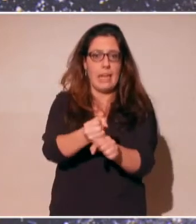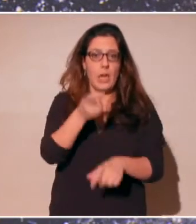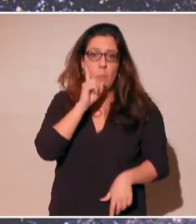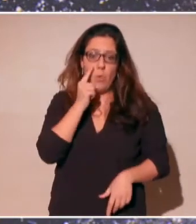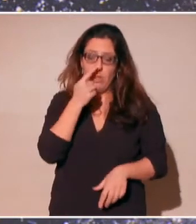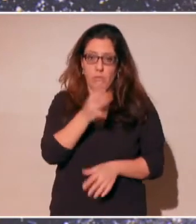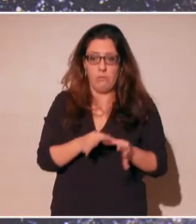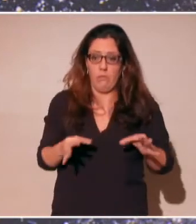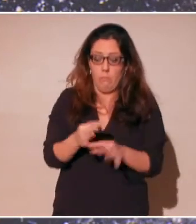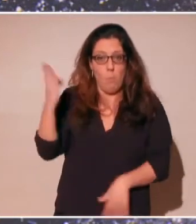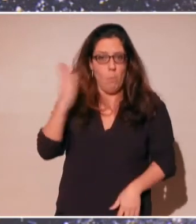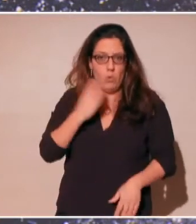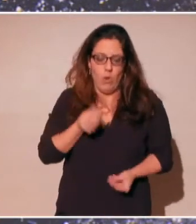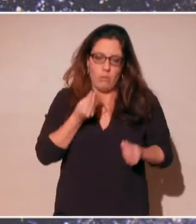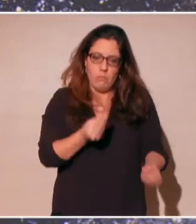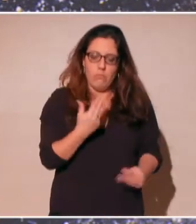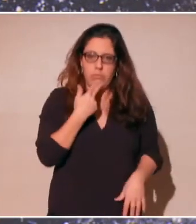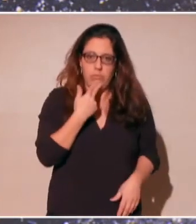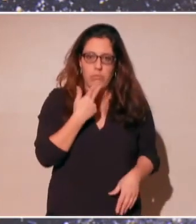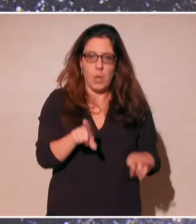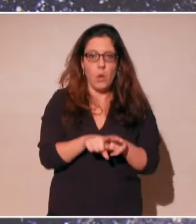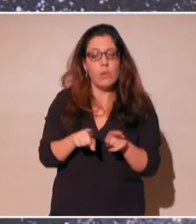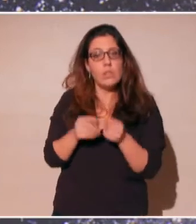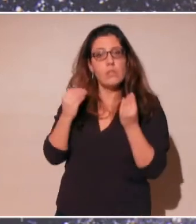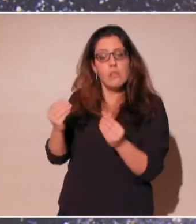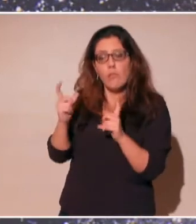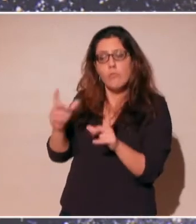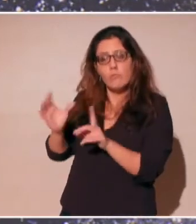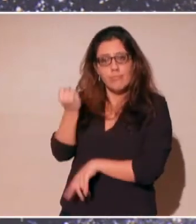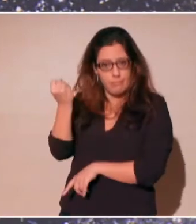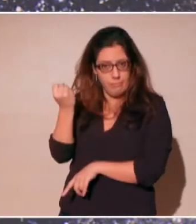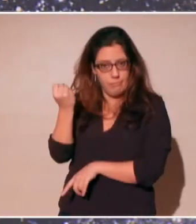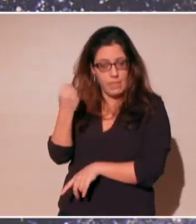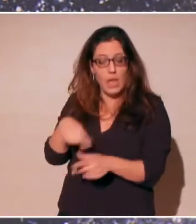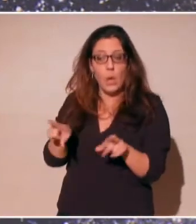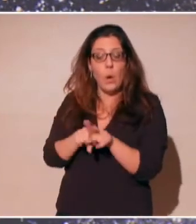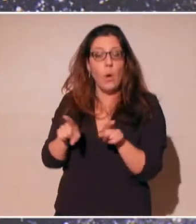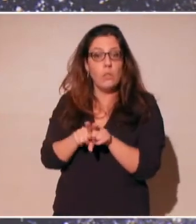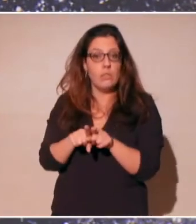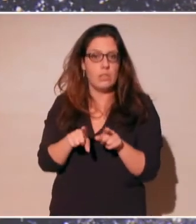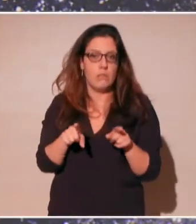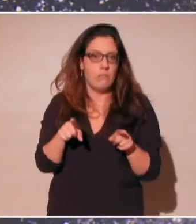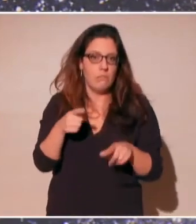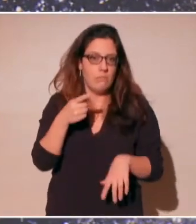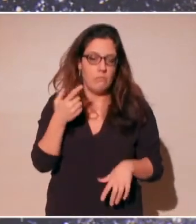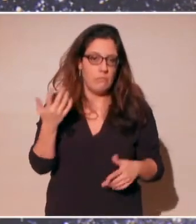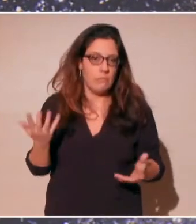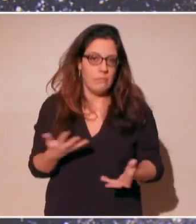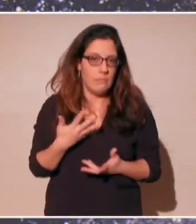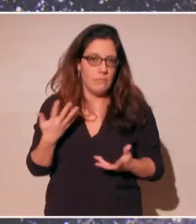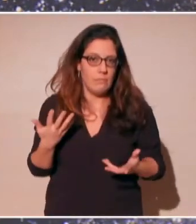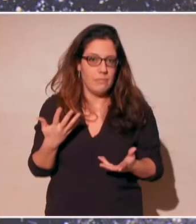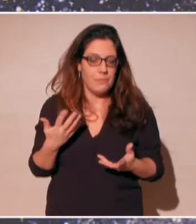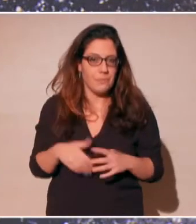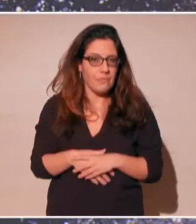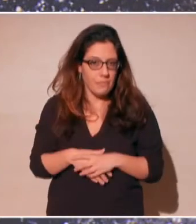will enable us to get them. It's good for our country. It will create new opportunities as well. And also because I think